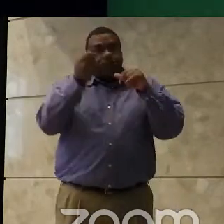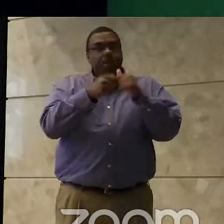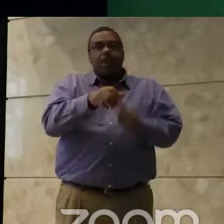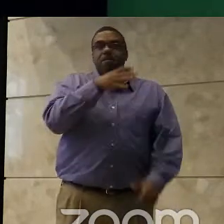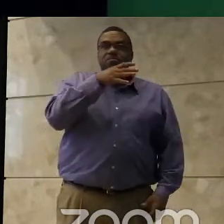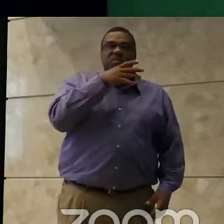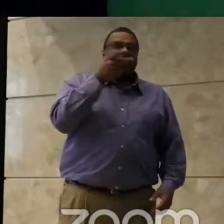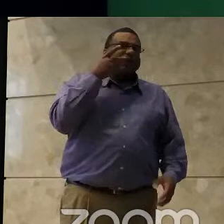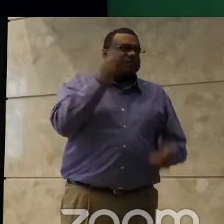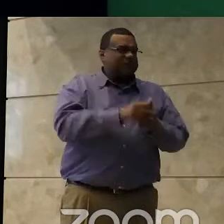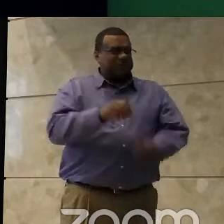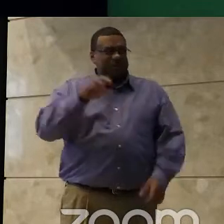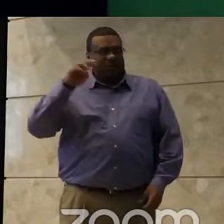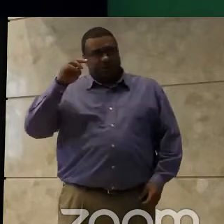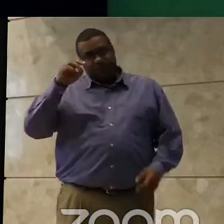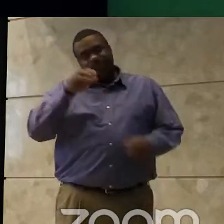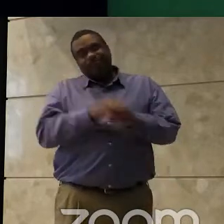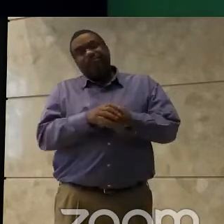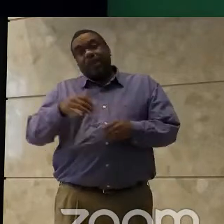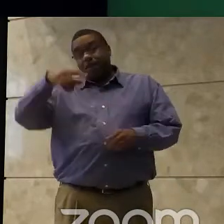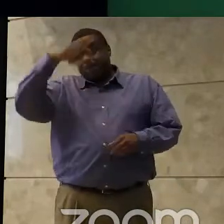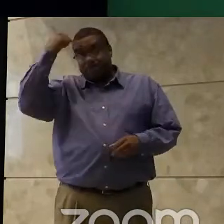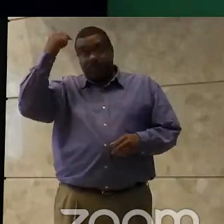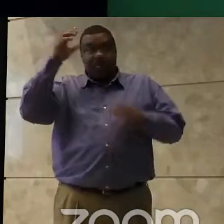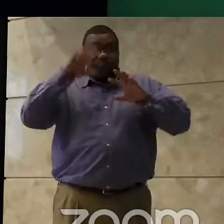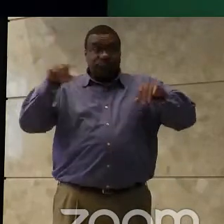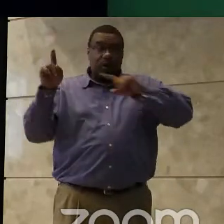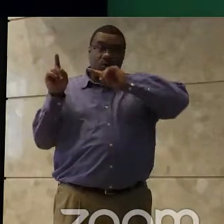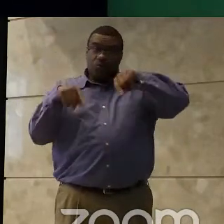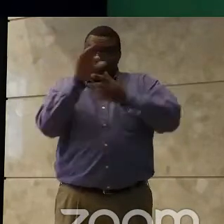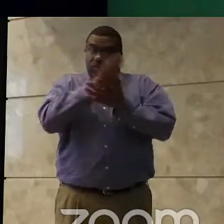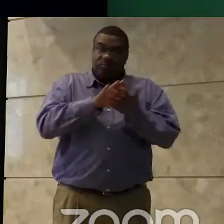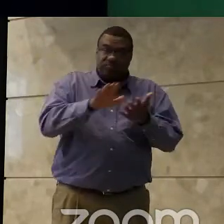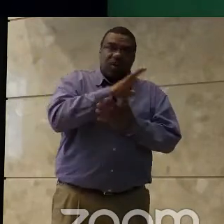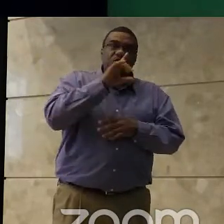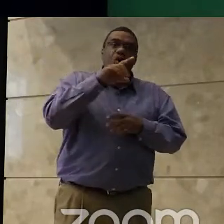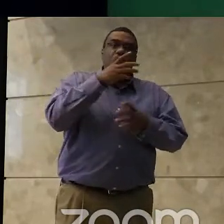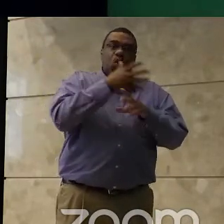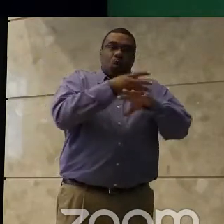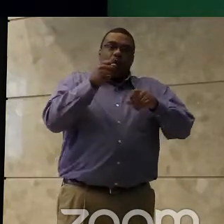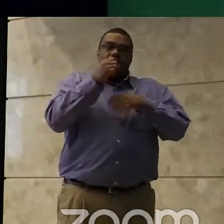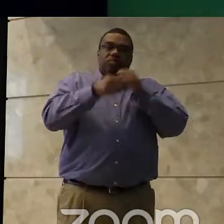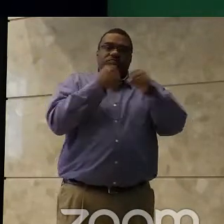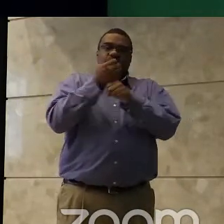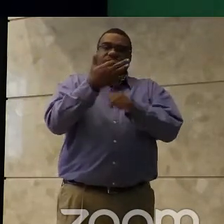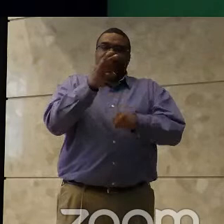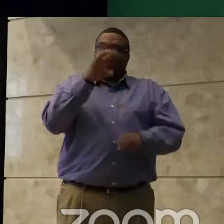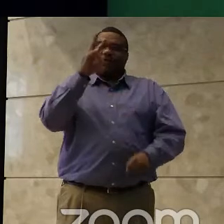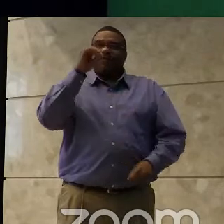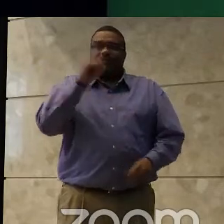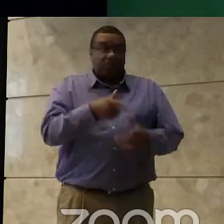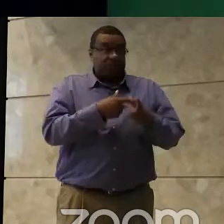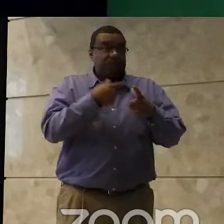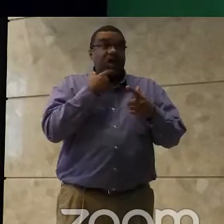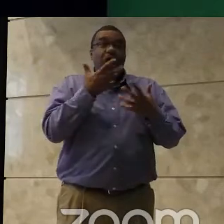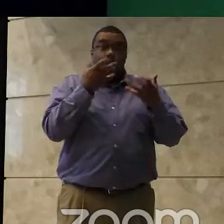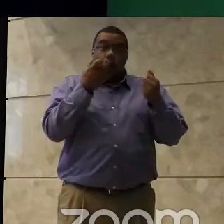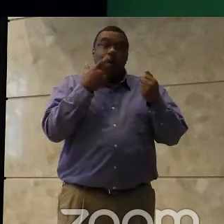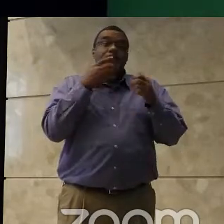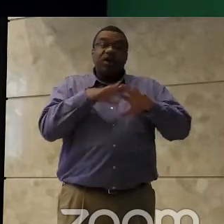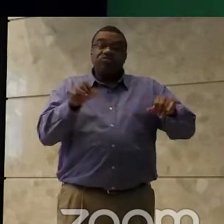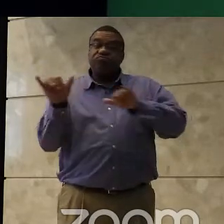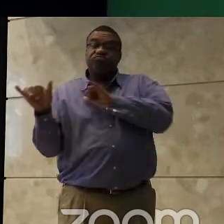little Negro children going off to college in the early 70s. And she said, I want my children to have